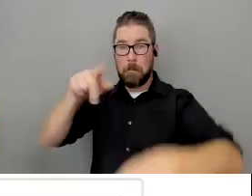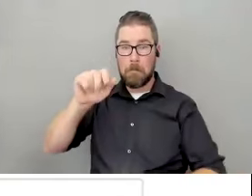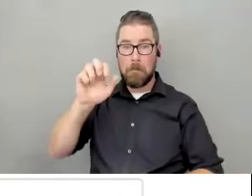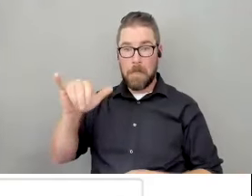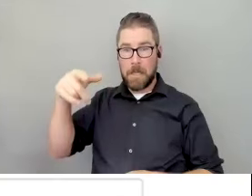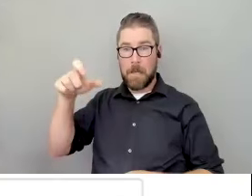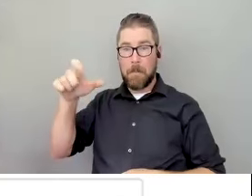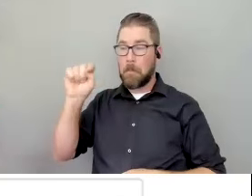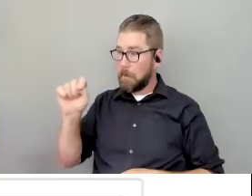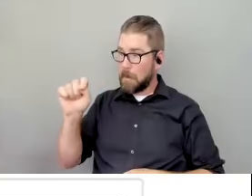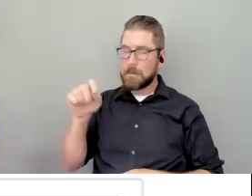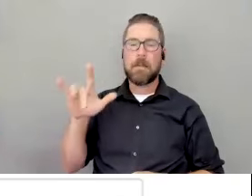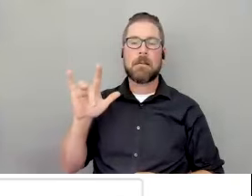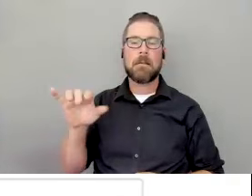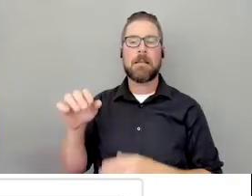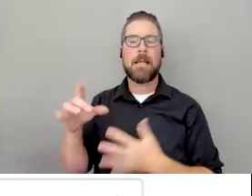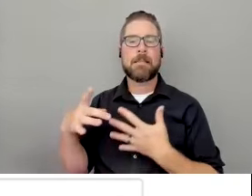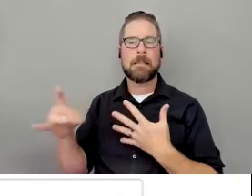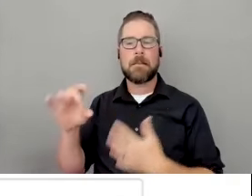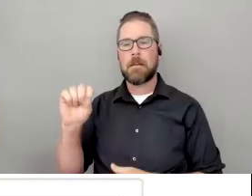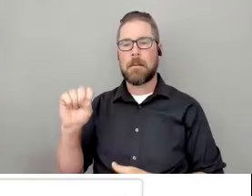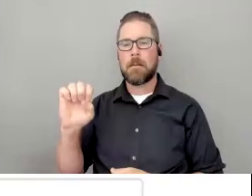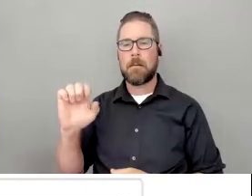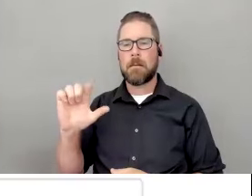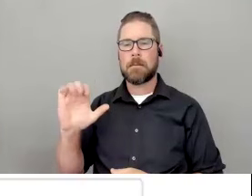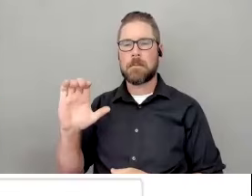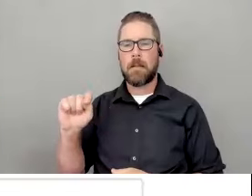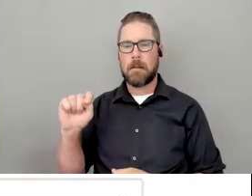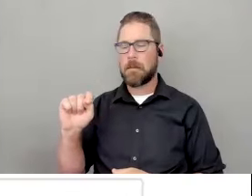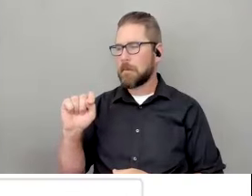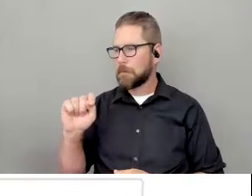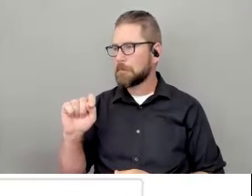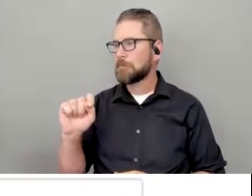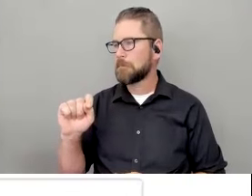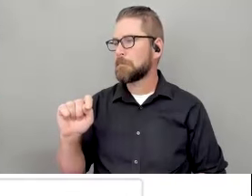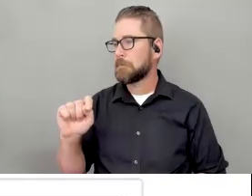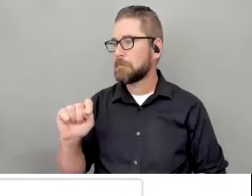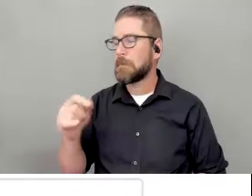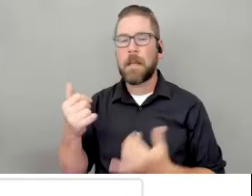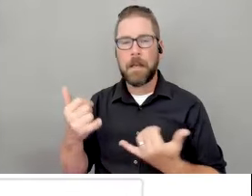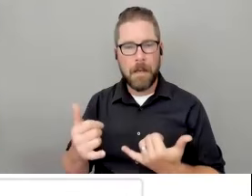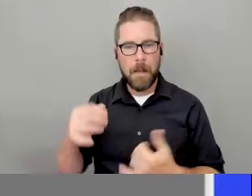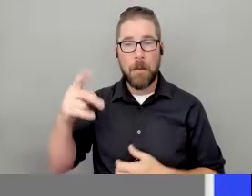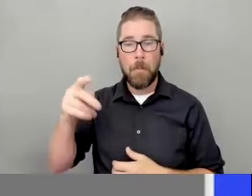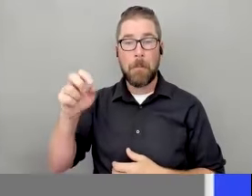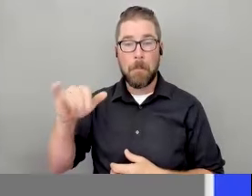Now, what this part has done right here is added Play Pause It to your assignment, right?